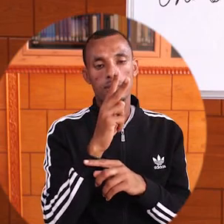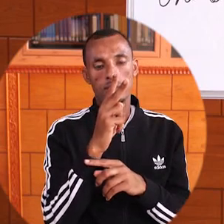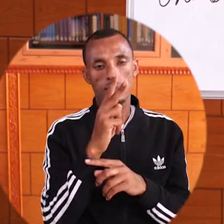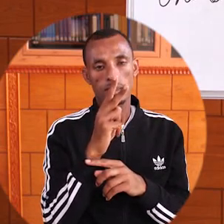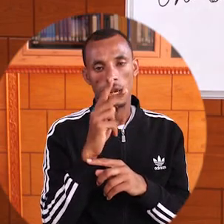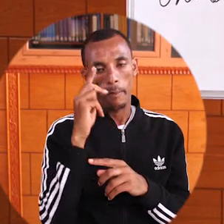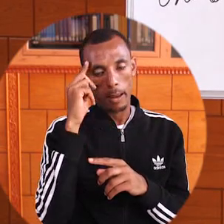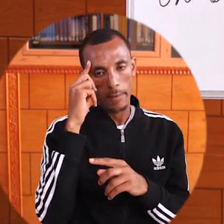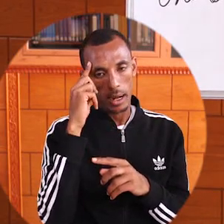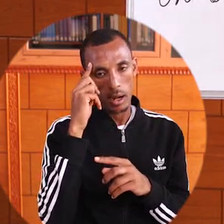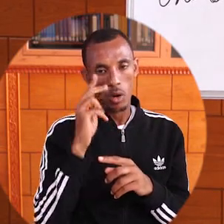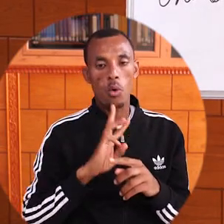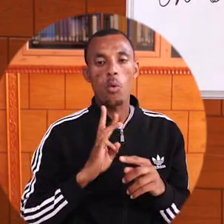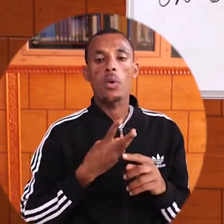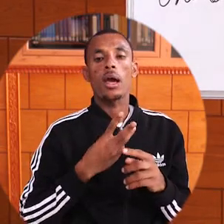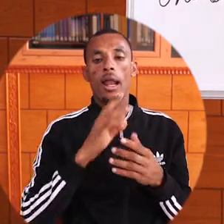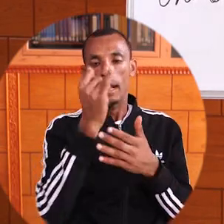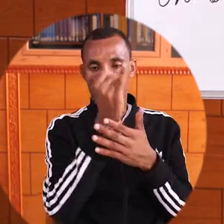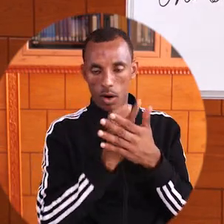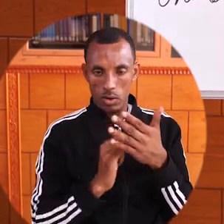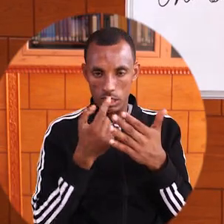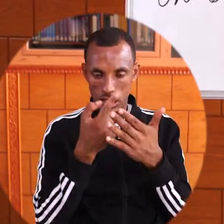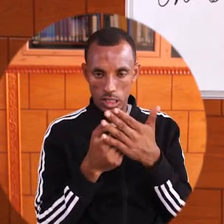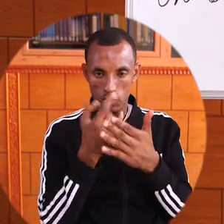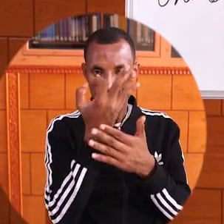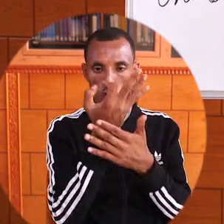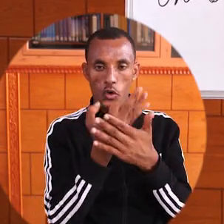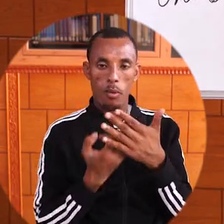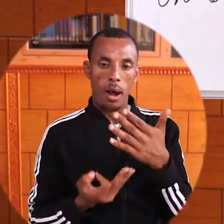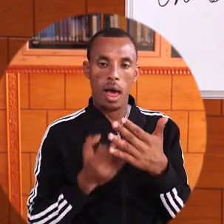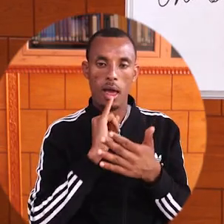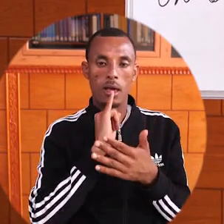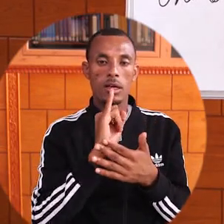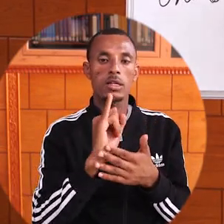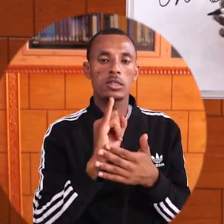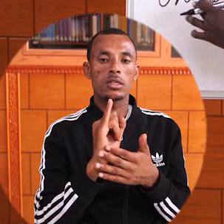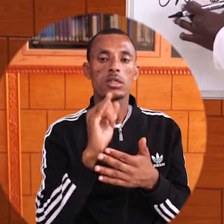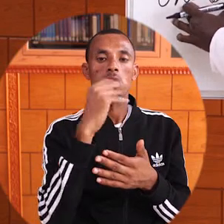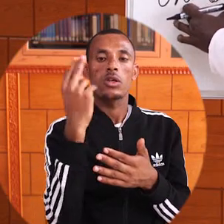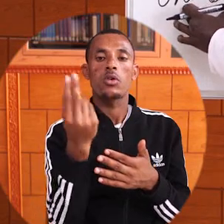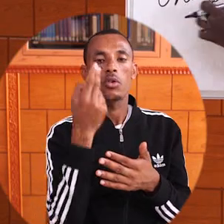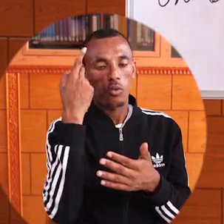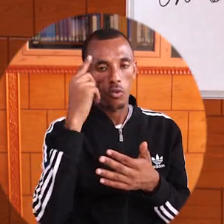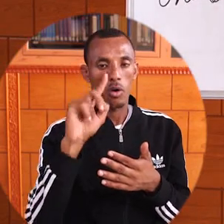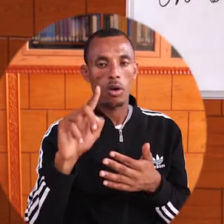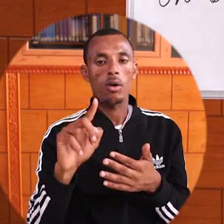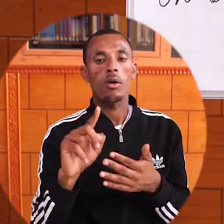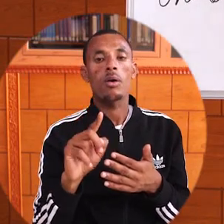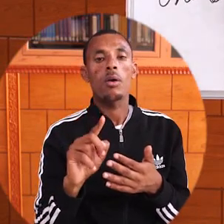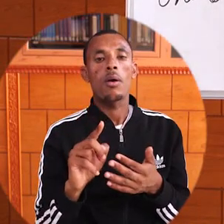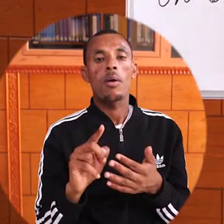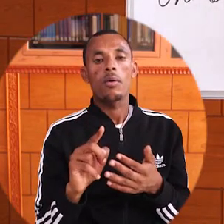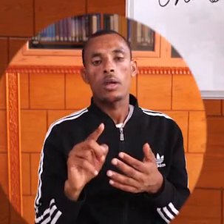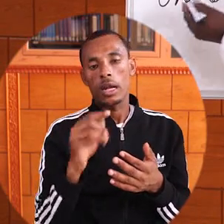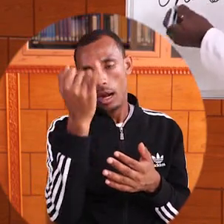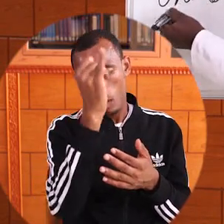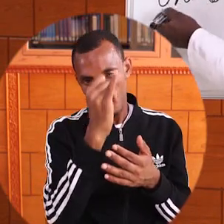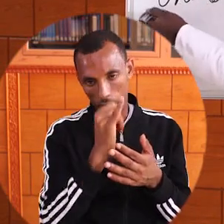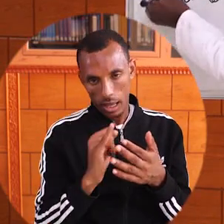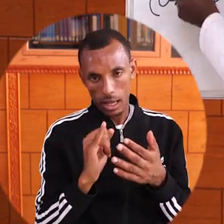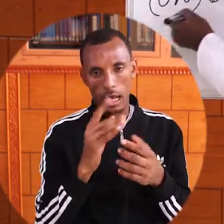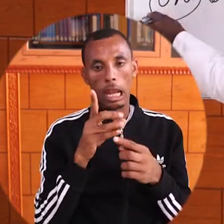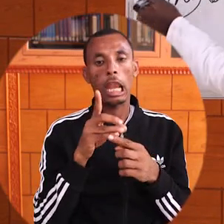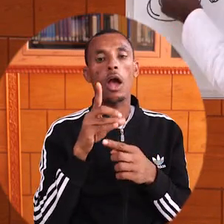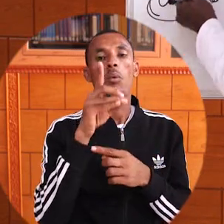Remember, we can draw this formula is used for only drawing a diagonal